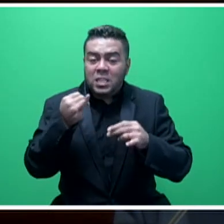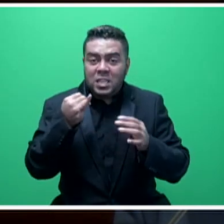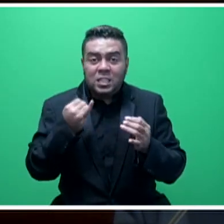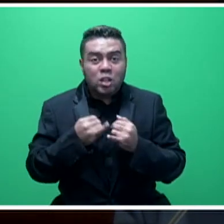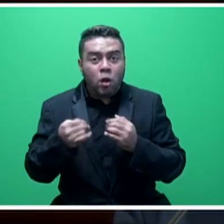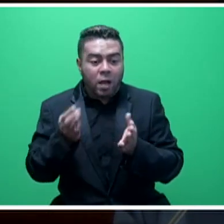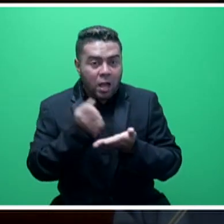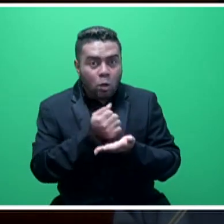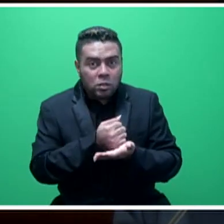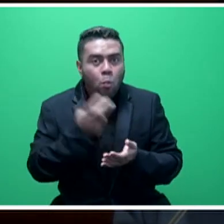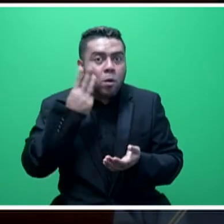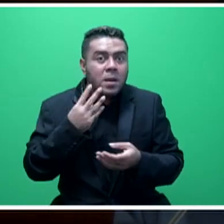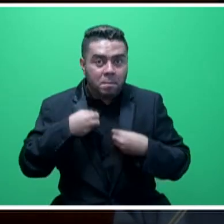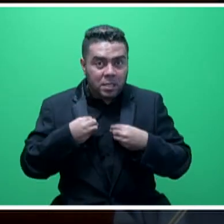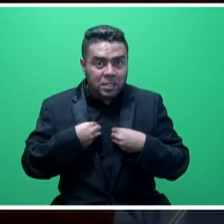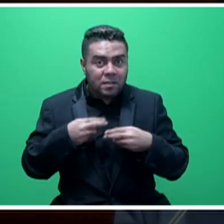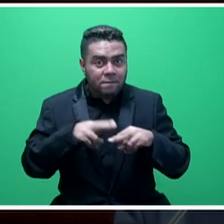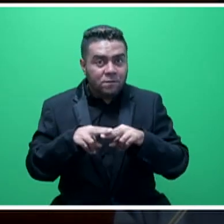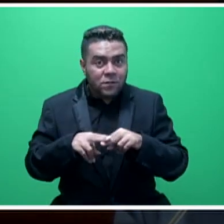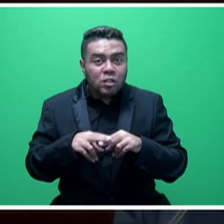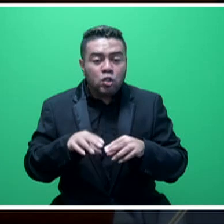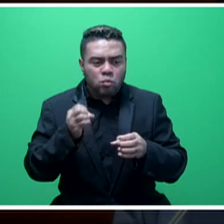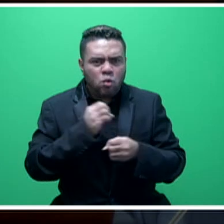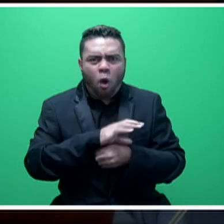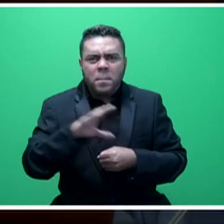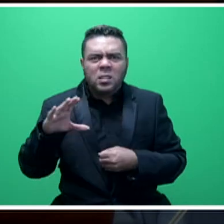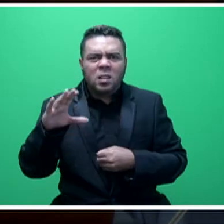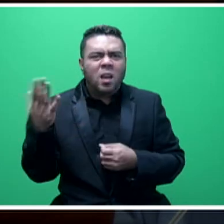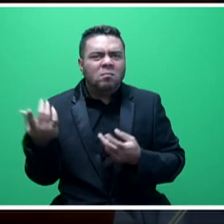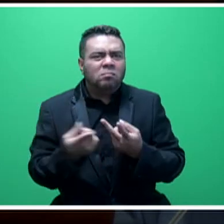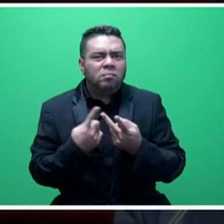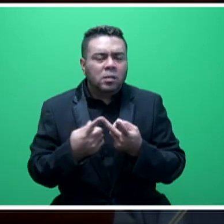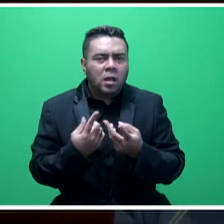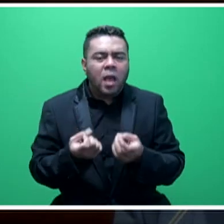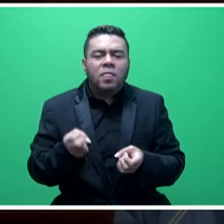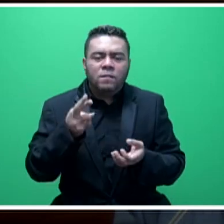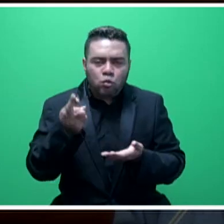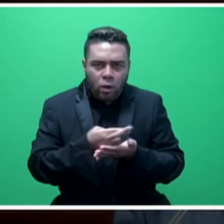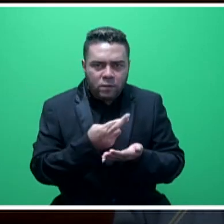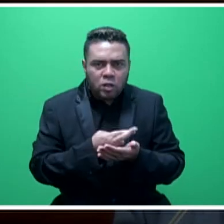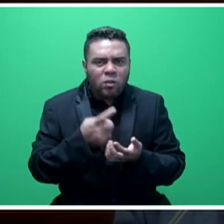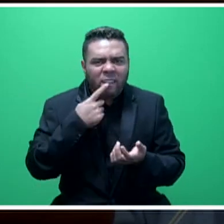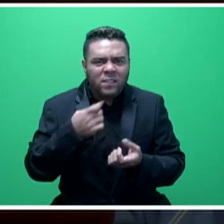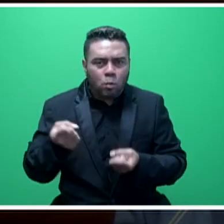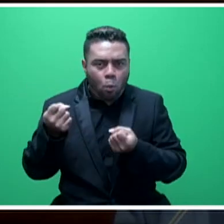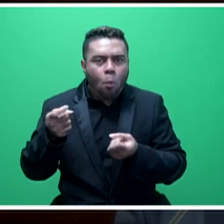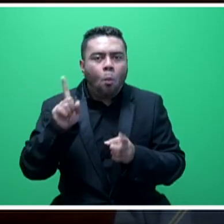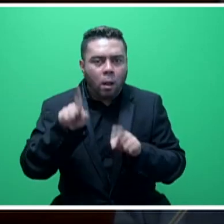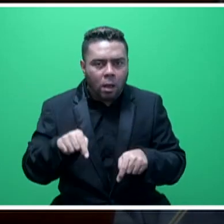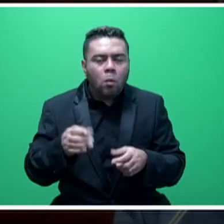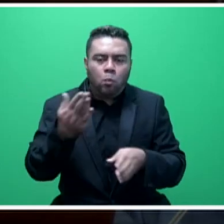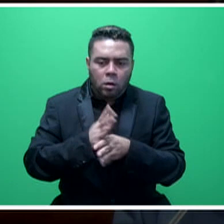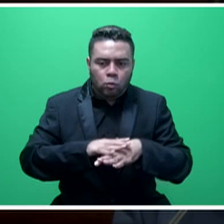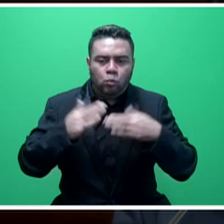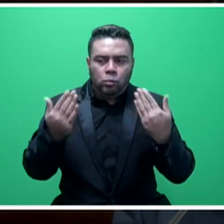Business, Fiji Chamber of Commerce and Industry, Fiji Commerce and Employers Federation, and the Fiji Revenue and Customs Services to ensure that